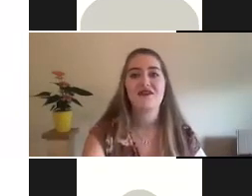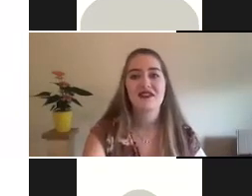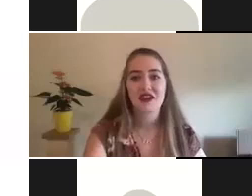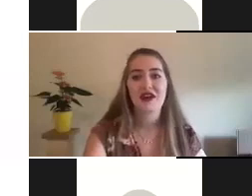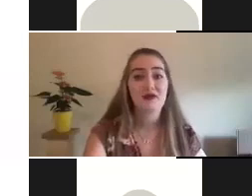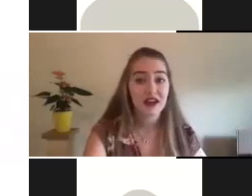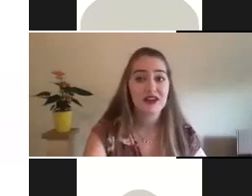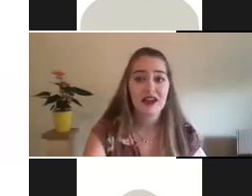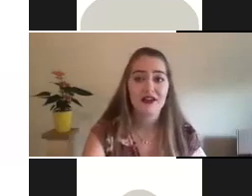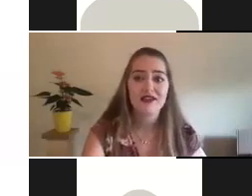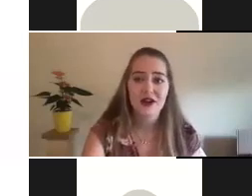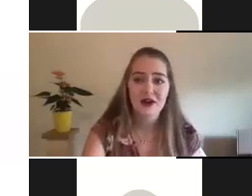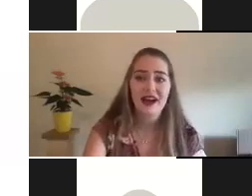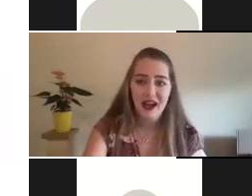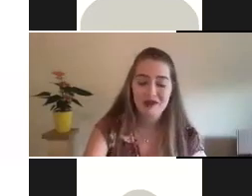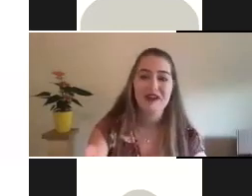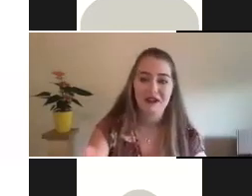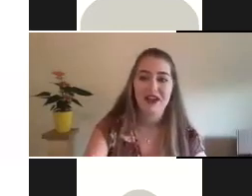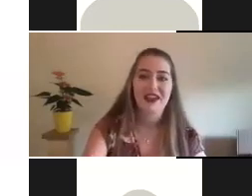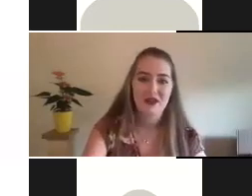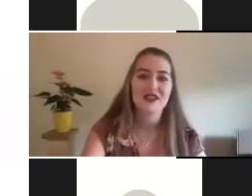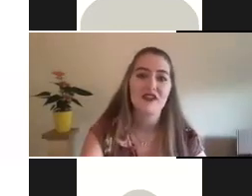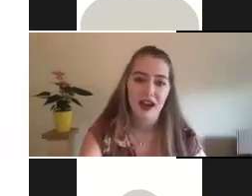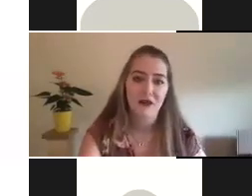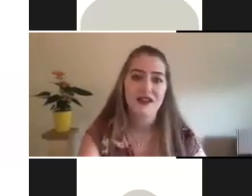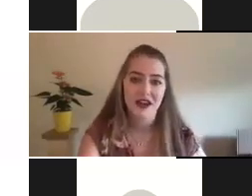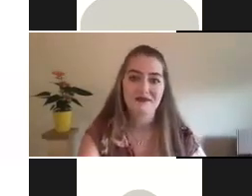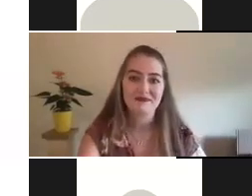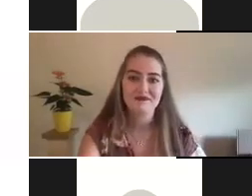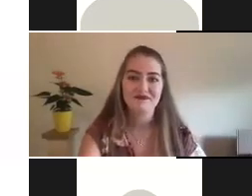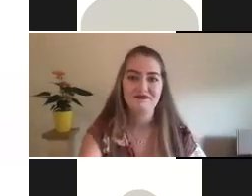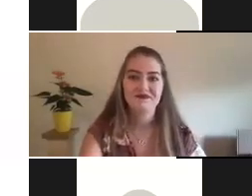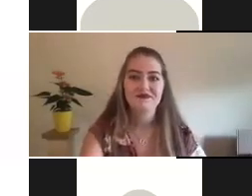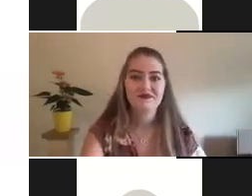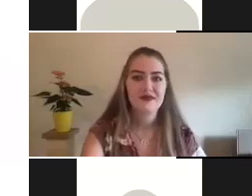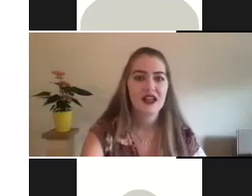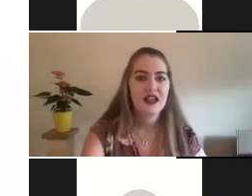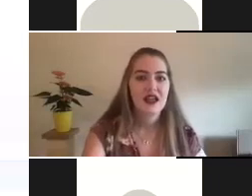transcribe the video and write everything out, so I would reiterate, give yourself adequate time.